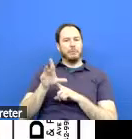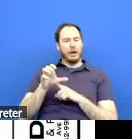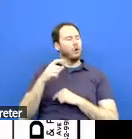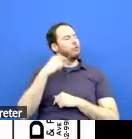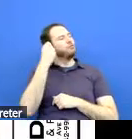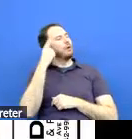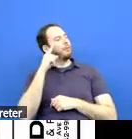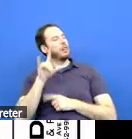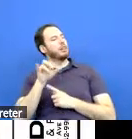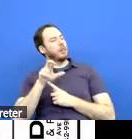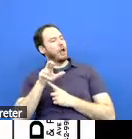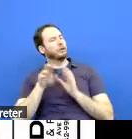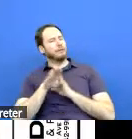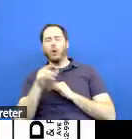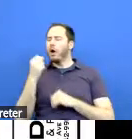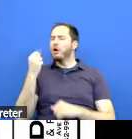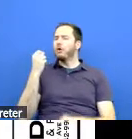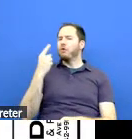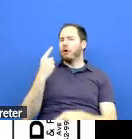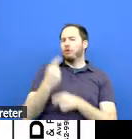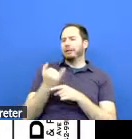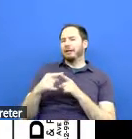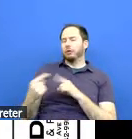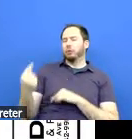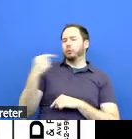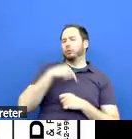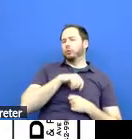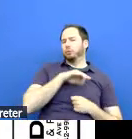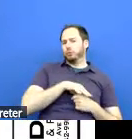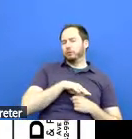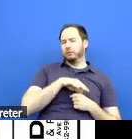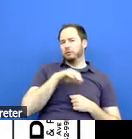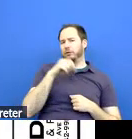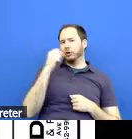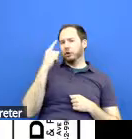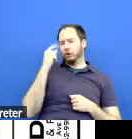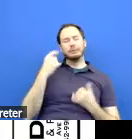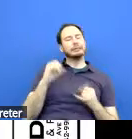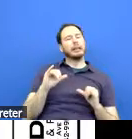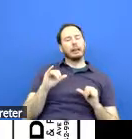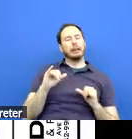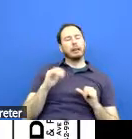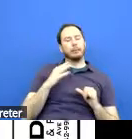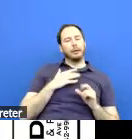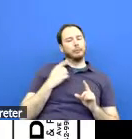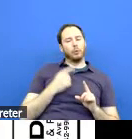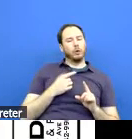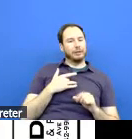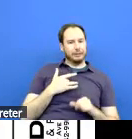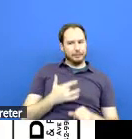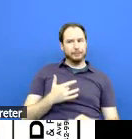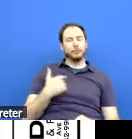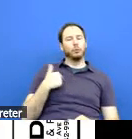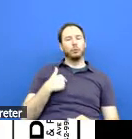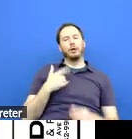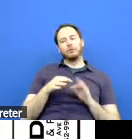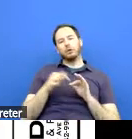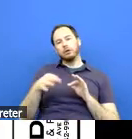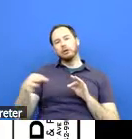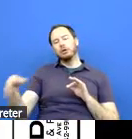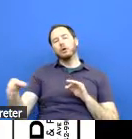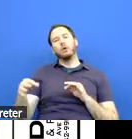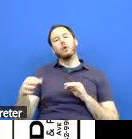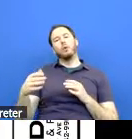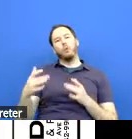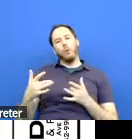did the cluster development? I understand that. It still has to get the approval. I understand that. I'm just saying, my point is normally we wait through the whole